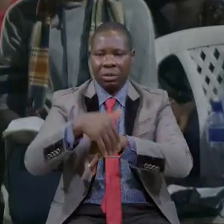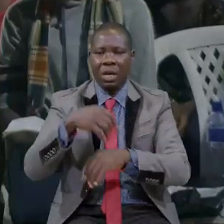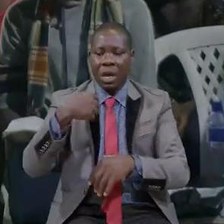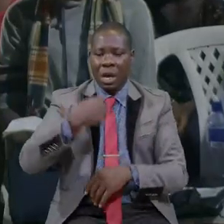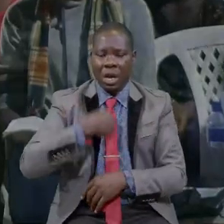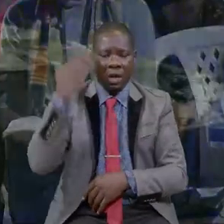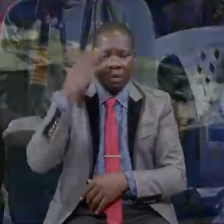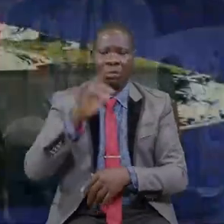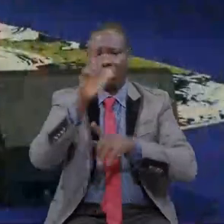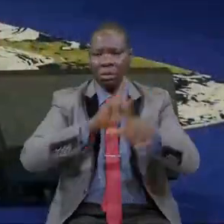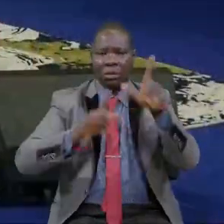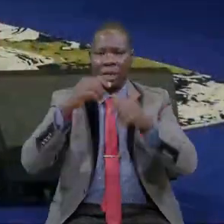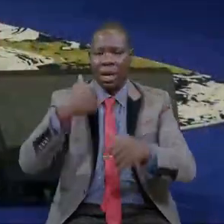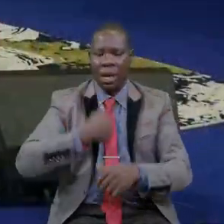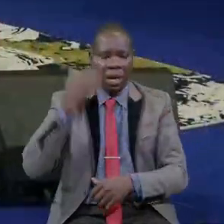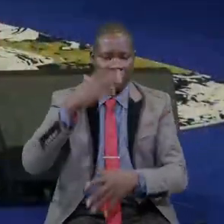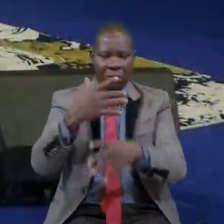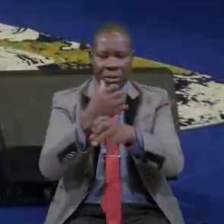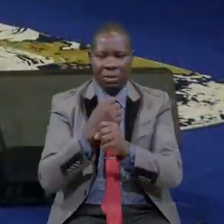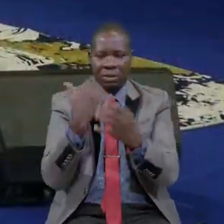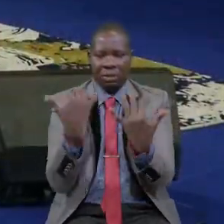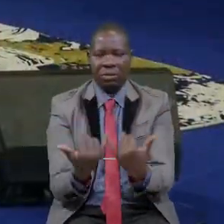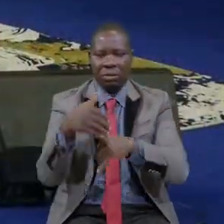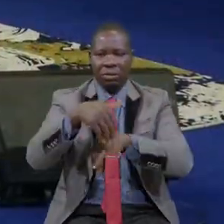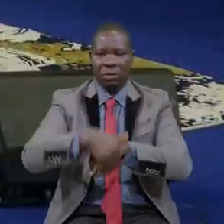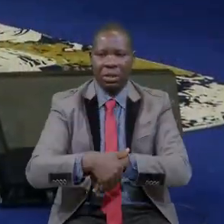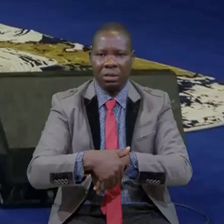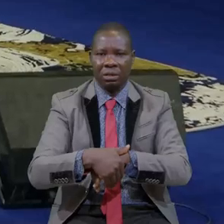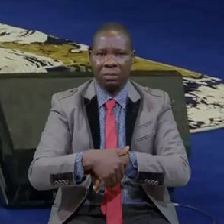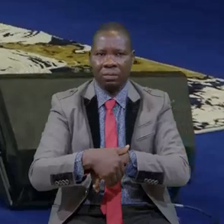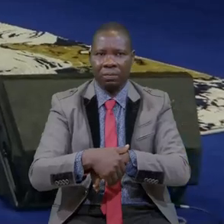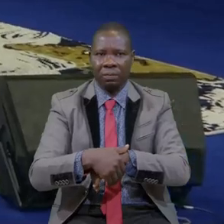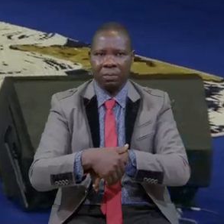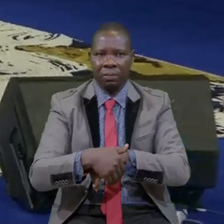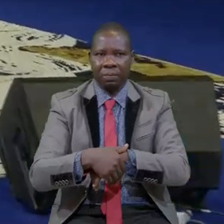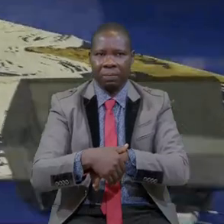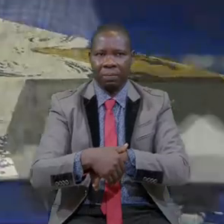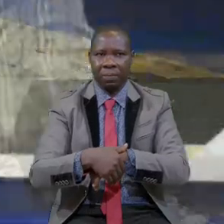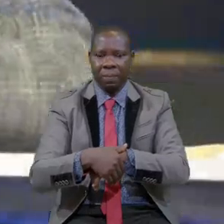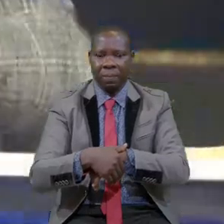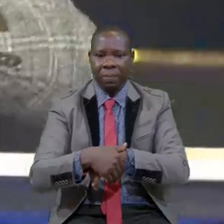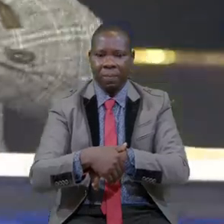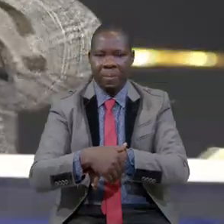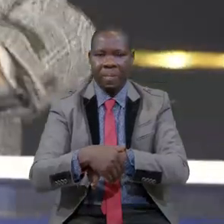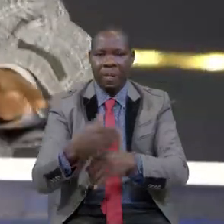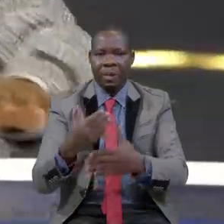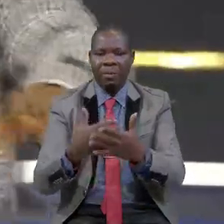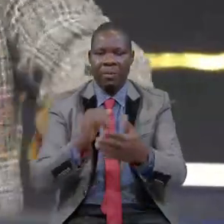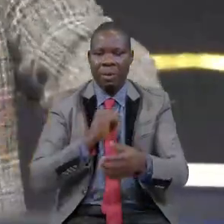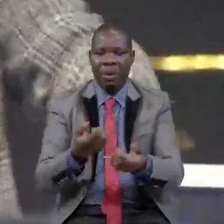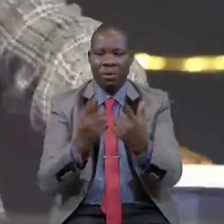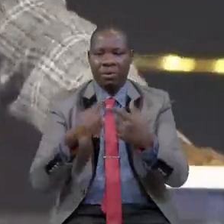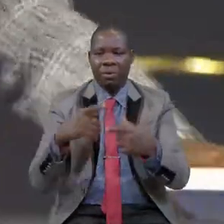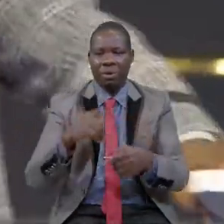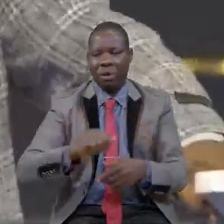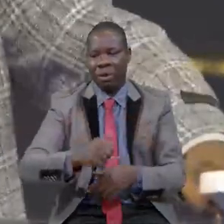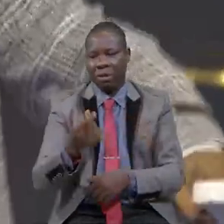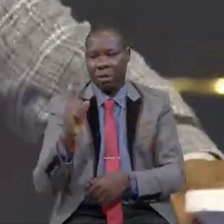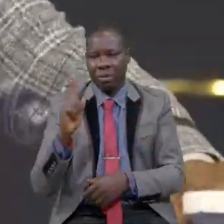tonight reive now before I come to that Redemption let me show you something in Luke